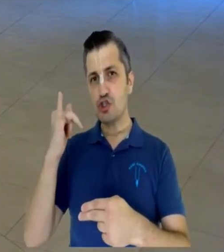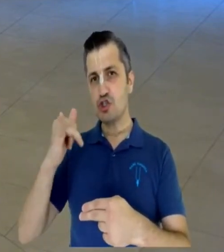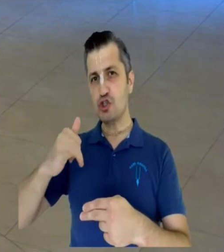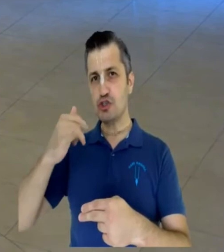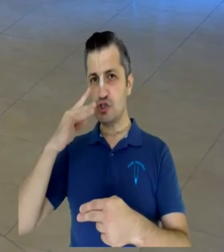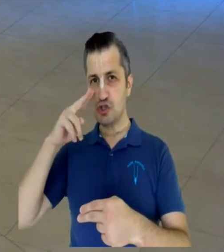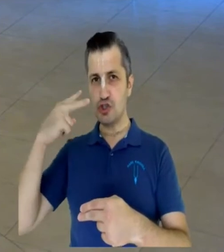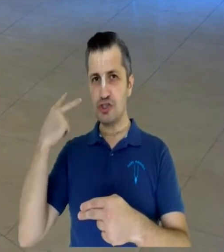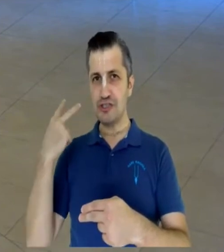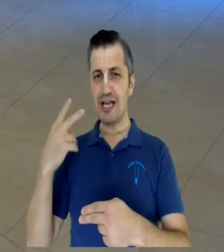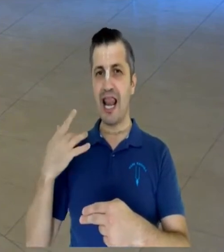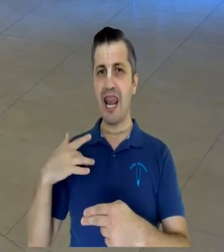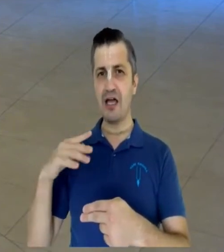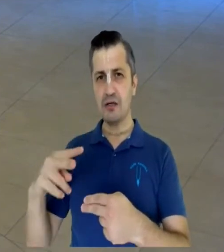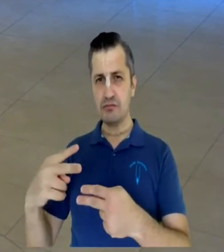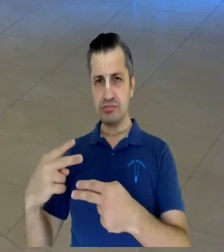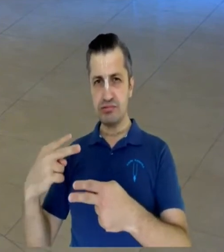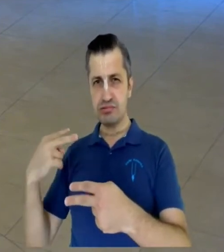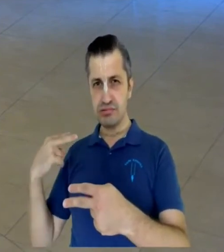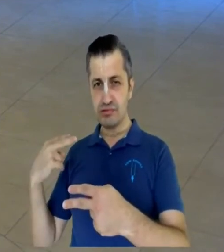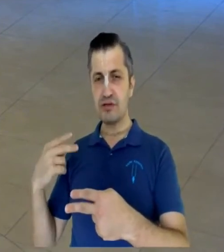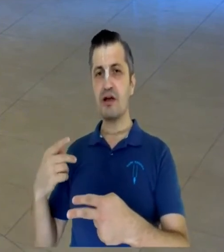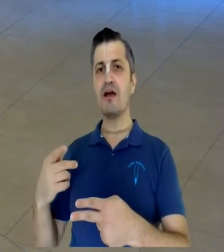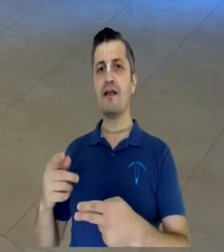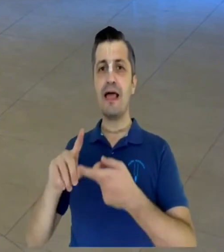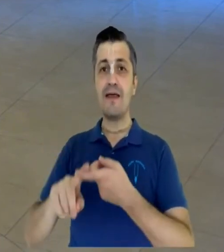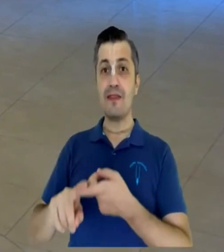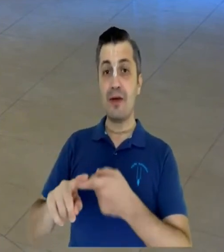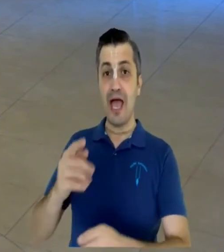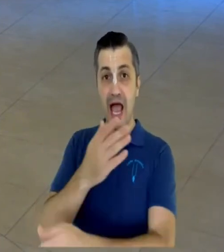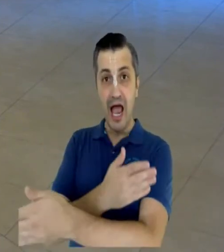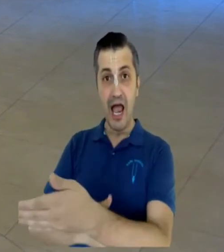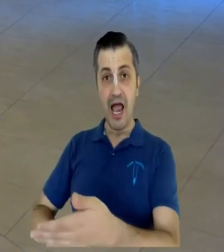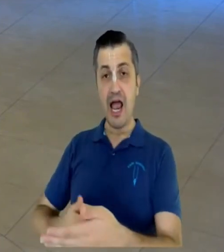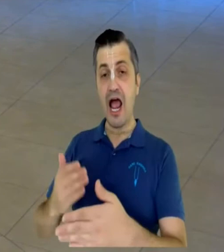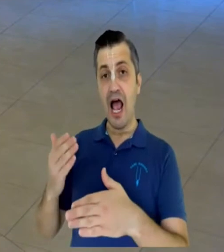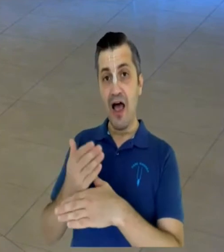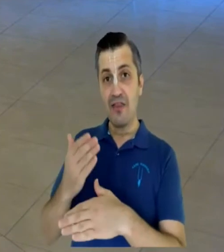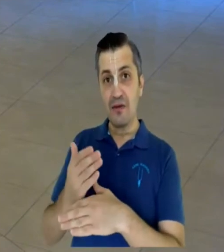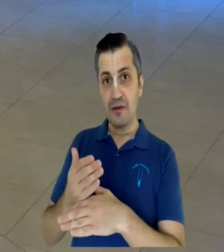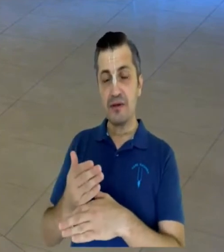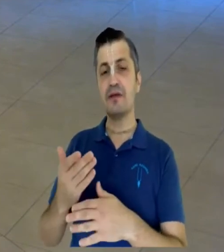those who actually worship the demigods will go to the abodes of the demigods, and those who worship Krishna will go to Krishna.